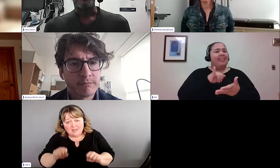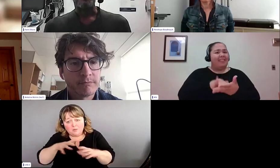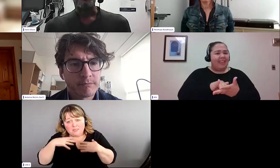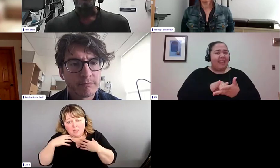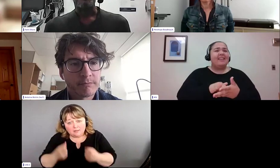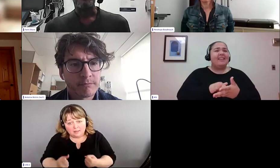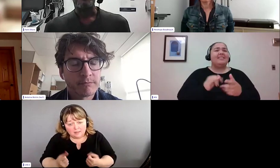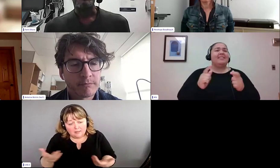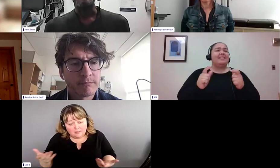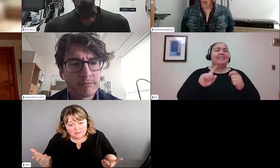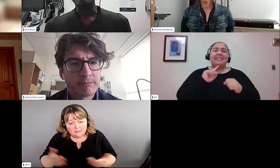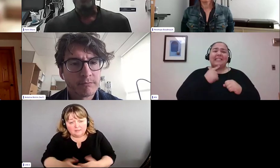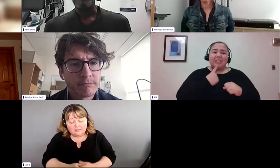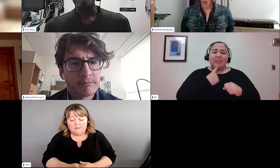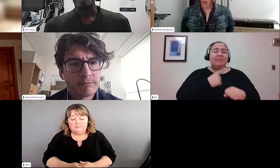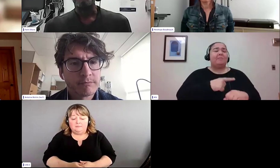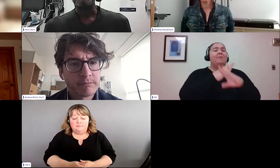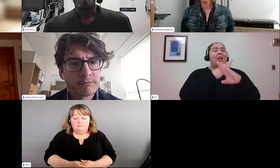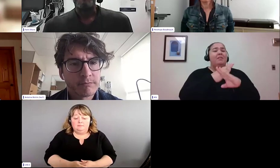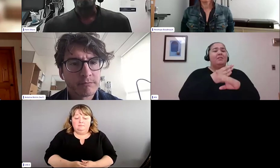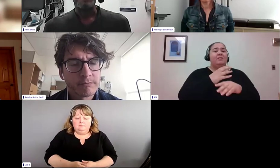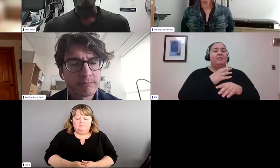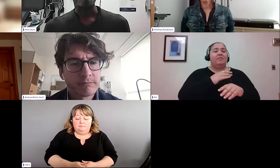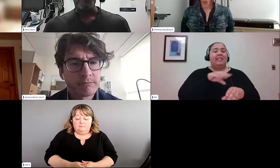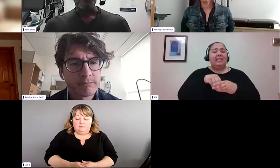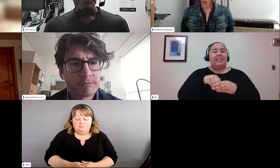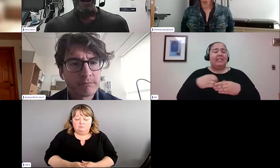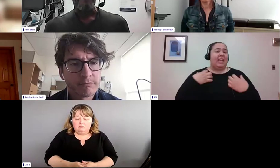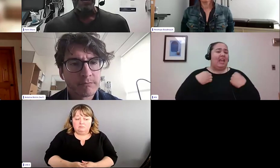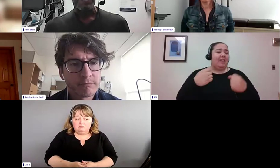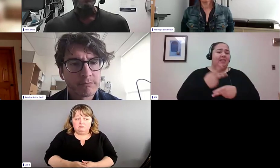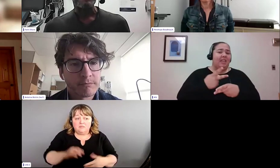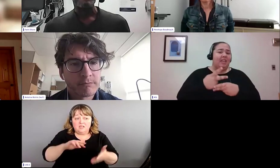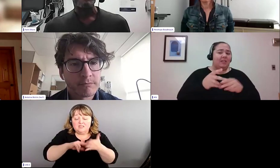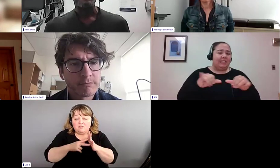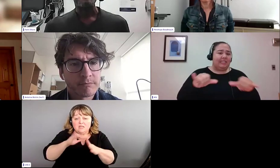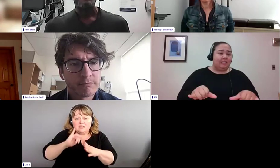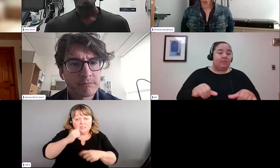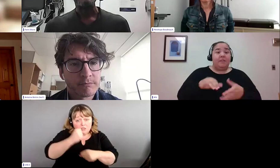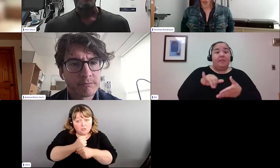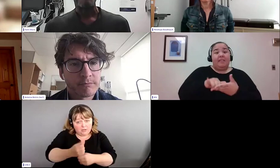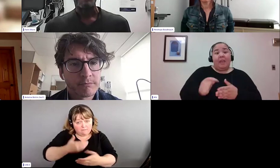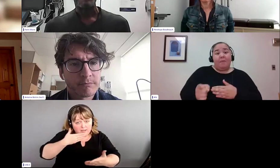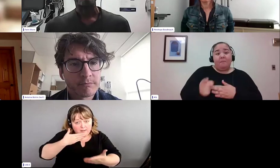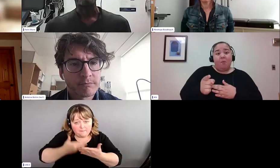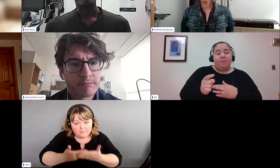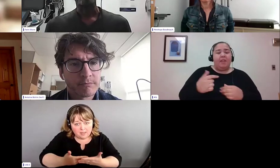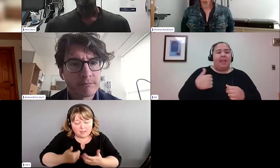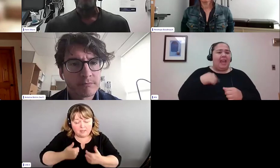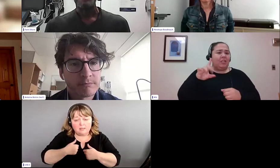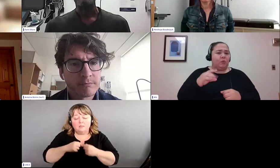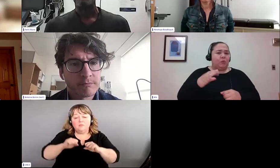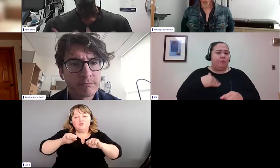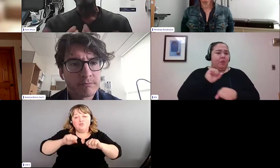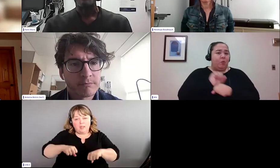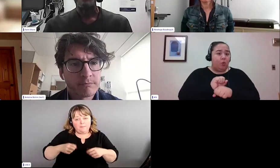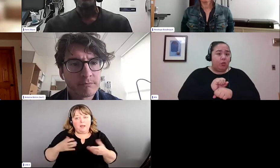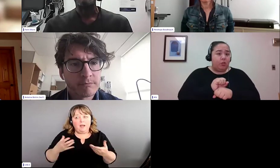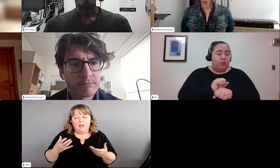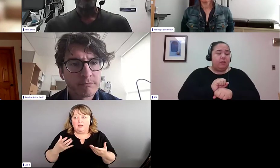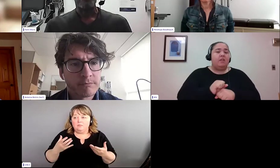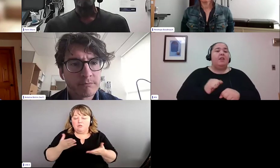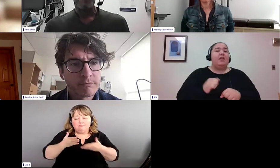bring the people into the healthcare system. So the moment that I do my work well and that